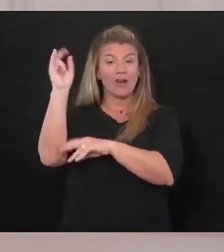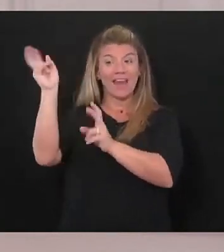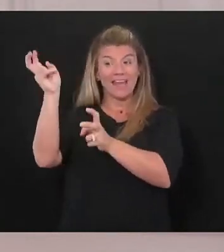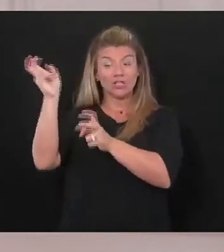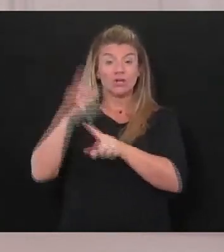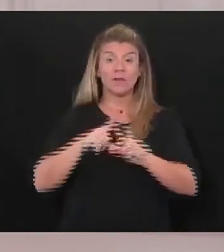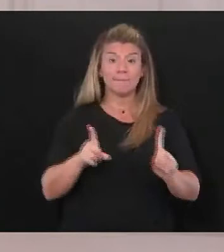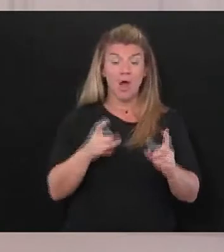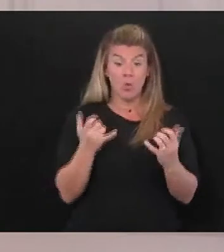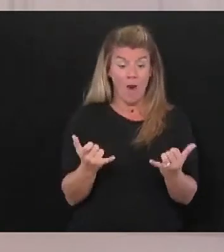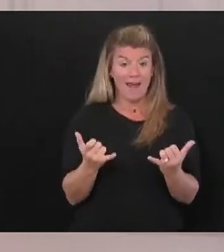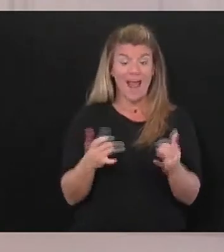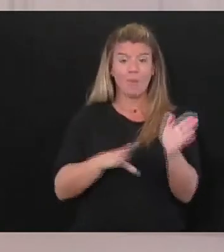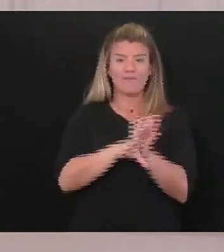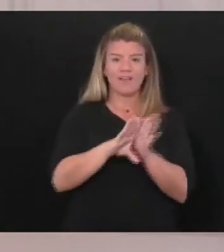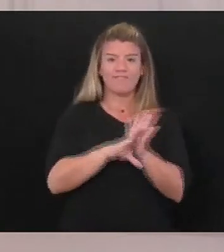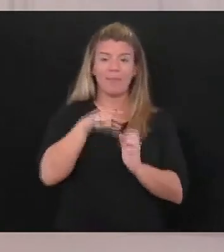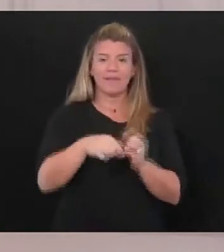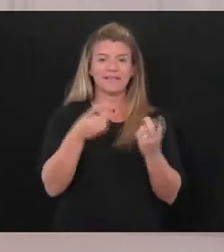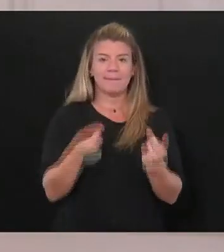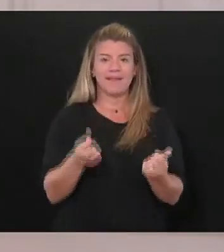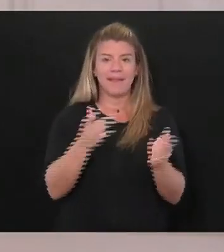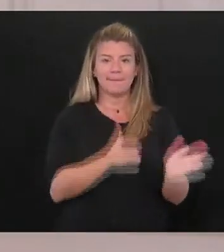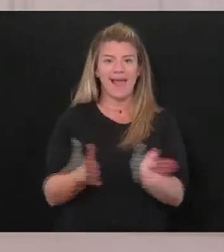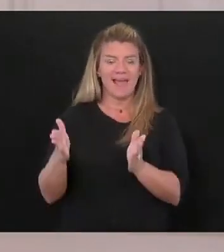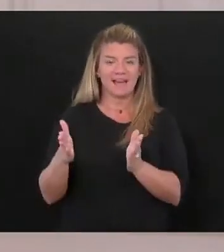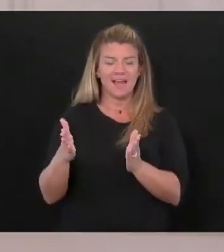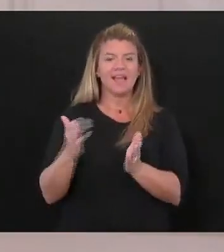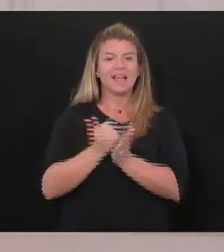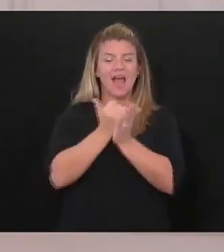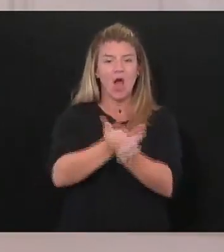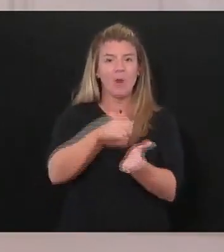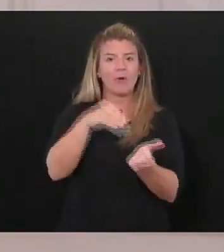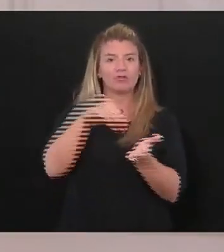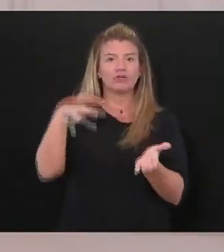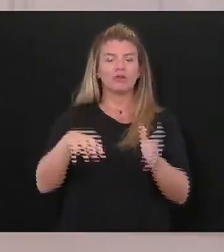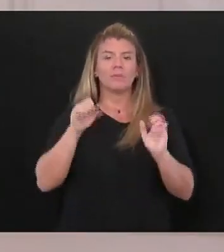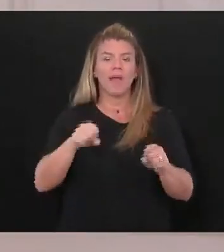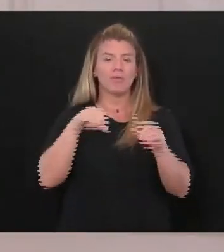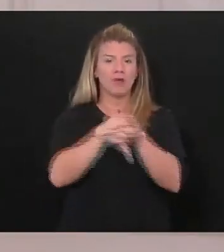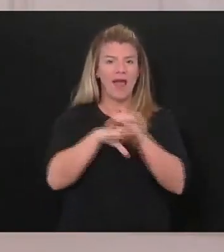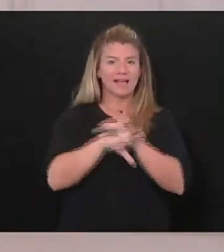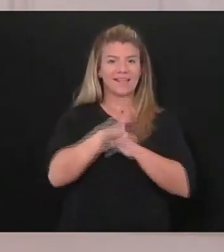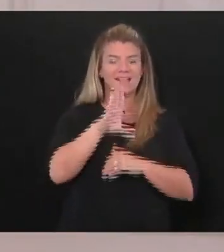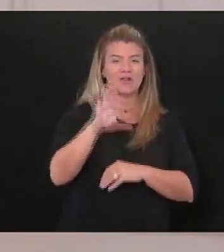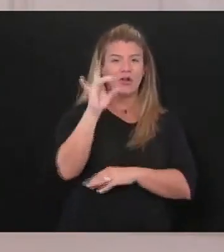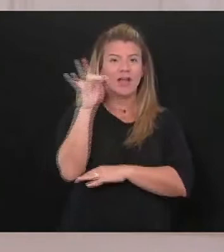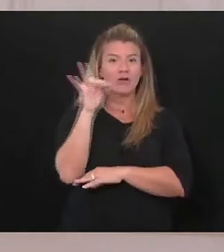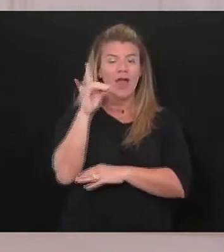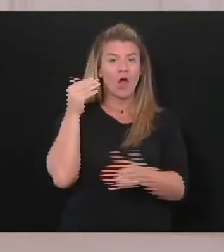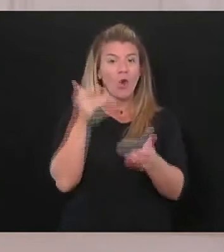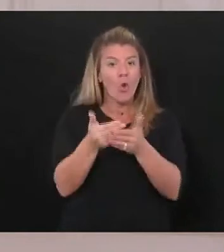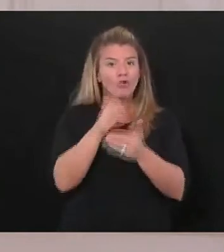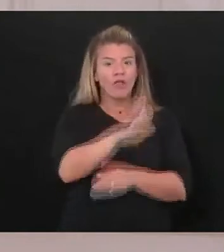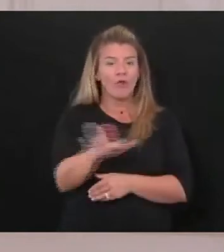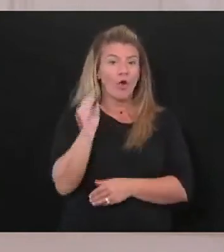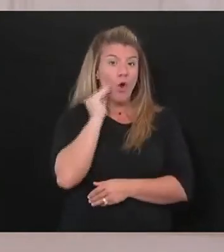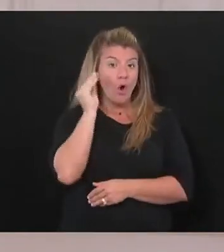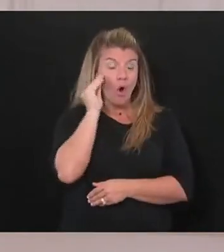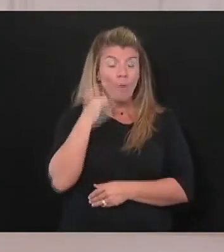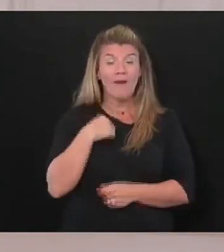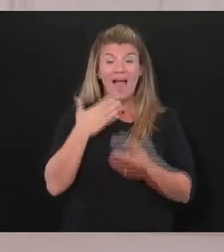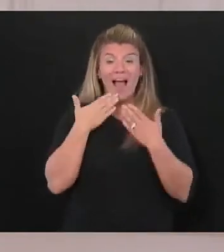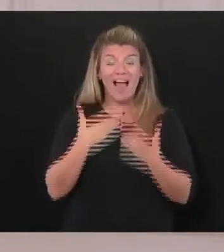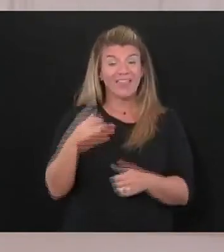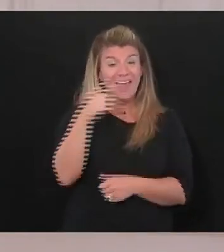that the governor has developed this immediate plan for students to access broadband close to home this fall. I thank him, and I thank our